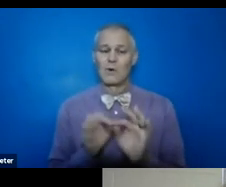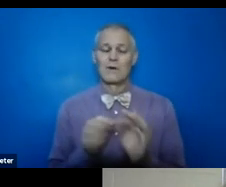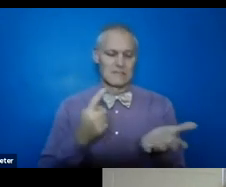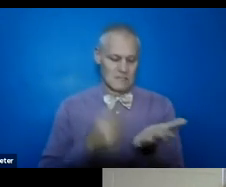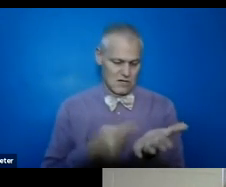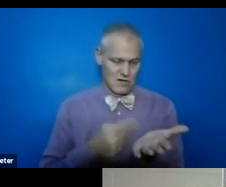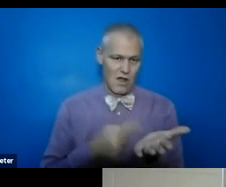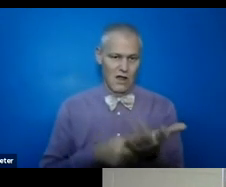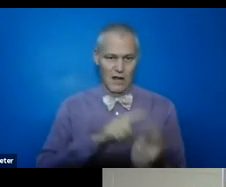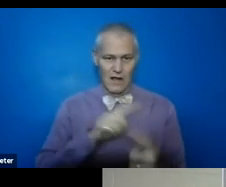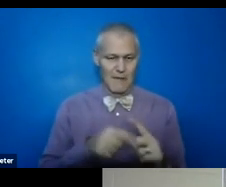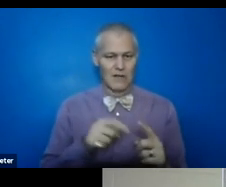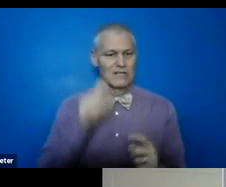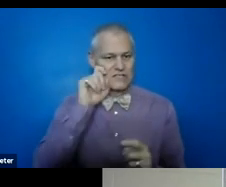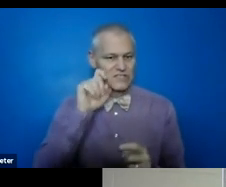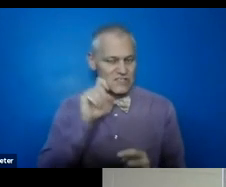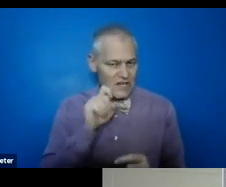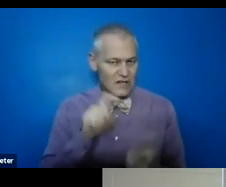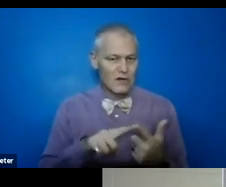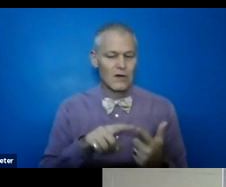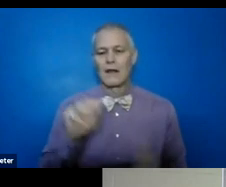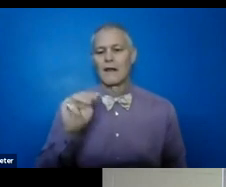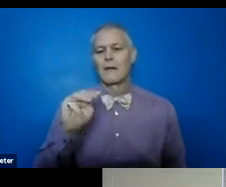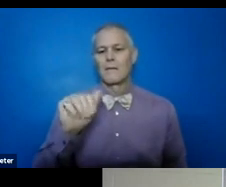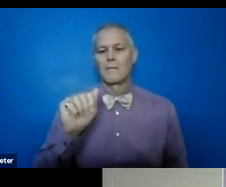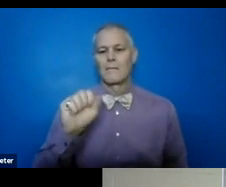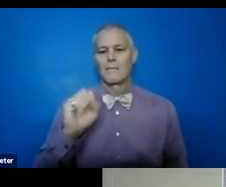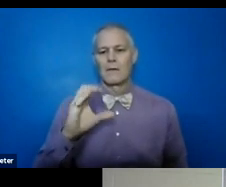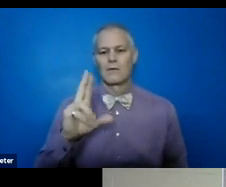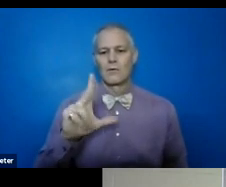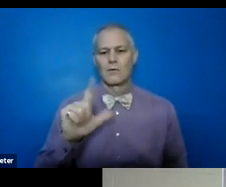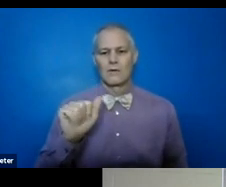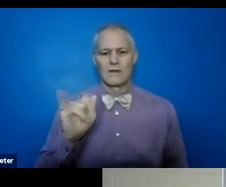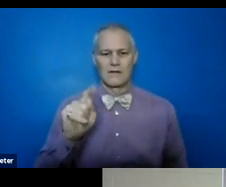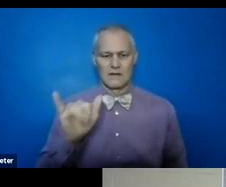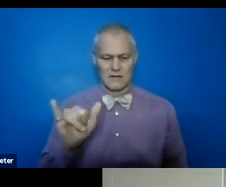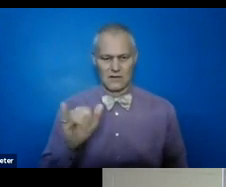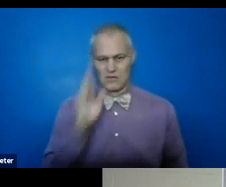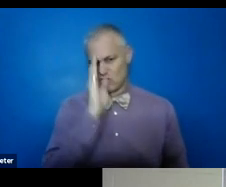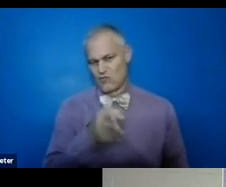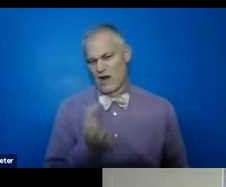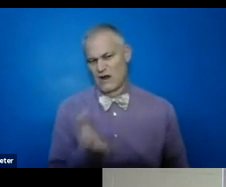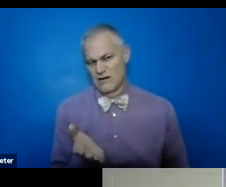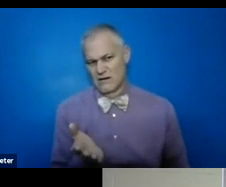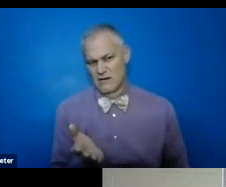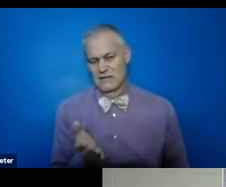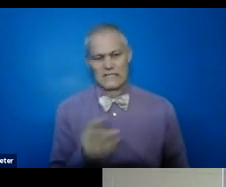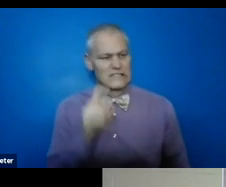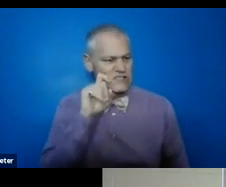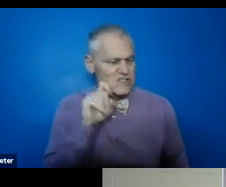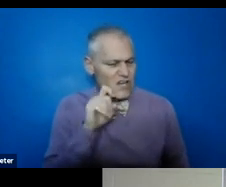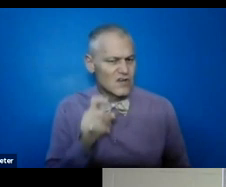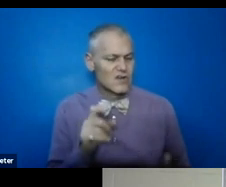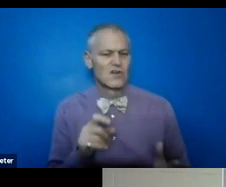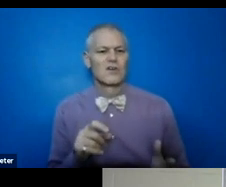about gender and masculinity directly. We've found in research, I think, gender is kind of